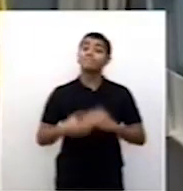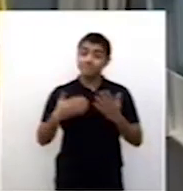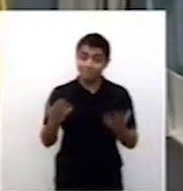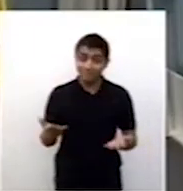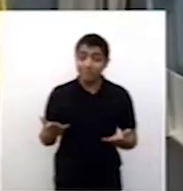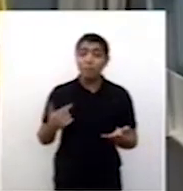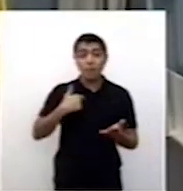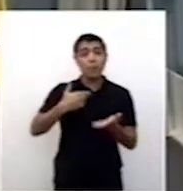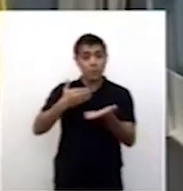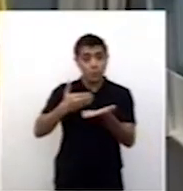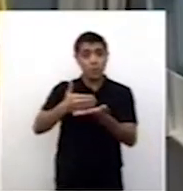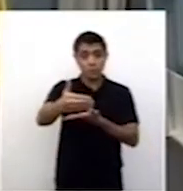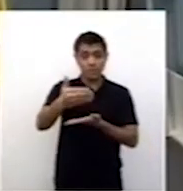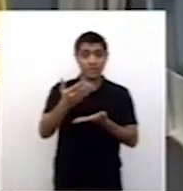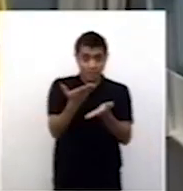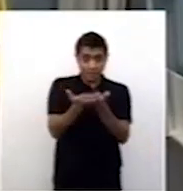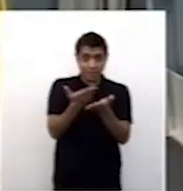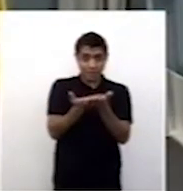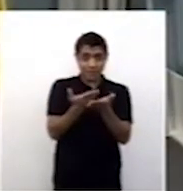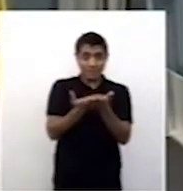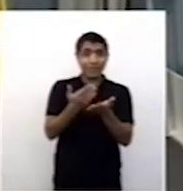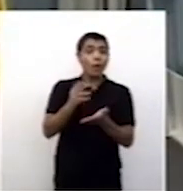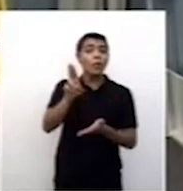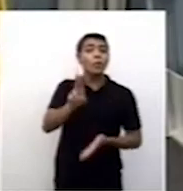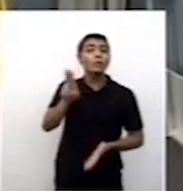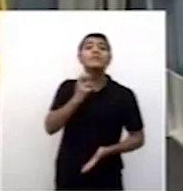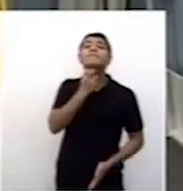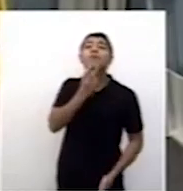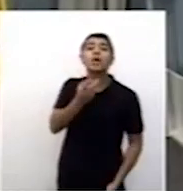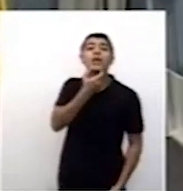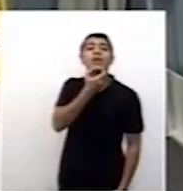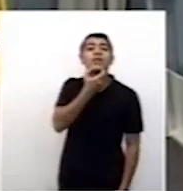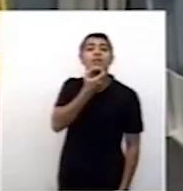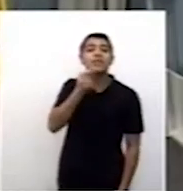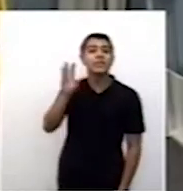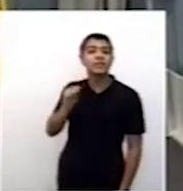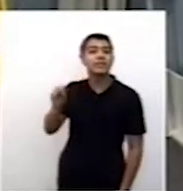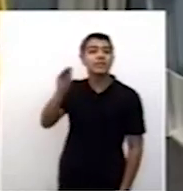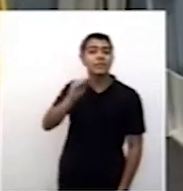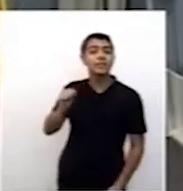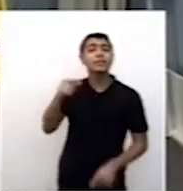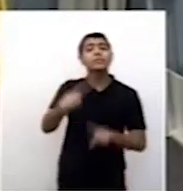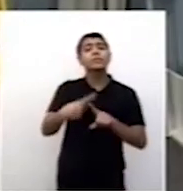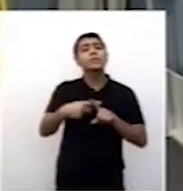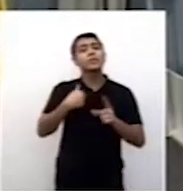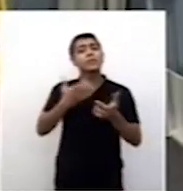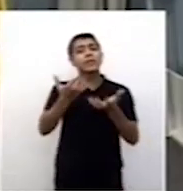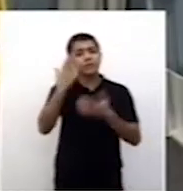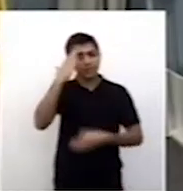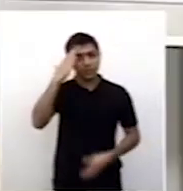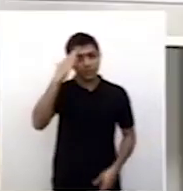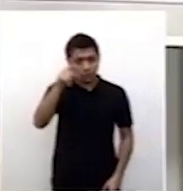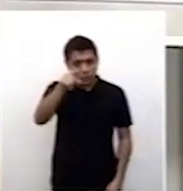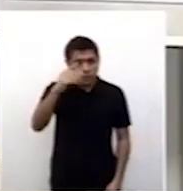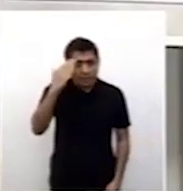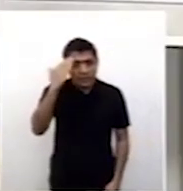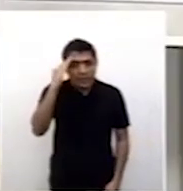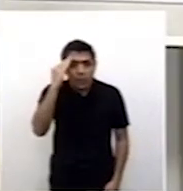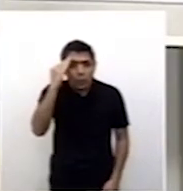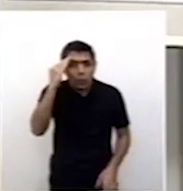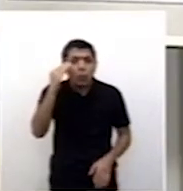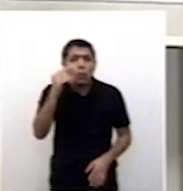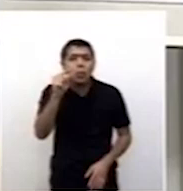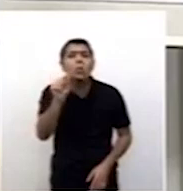inglês porque eu quero fazer uma sondagem com vocês. Eu quero saber o que você compreendeu. Então, você seja bem